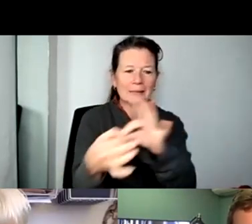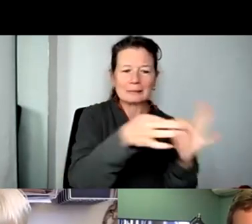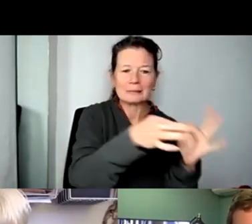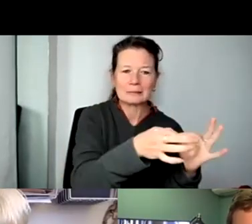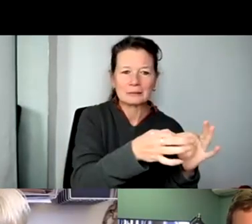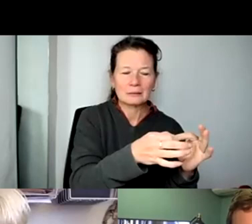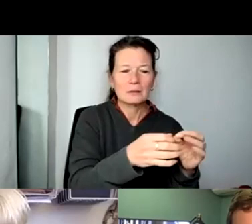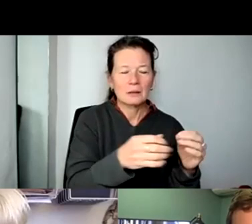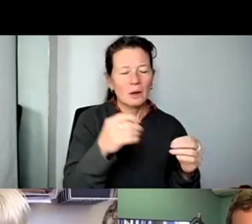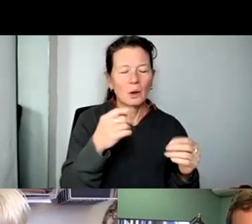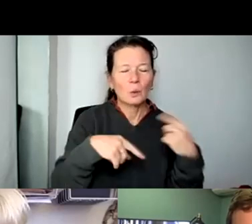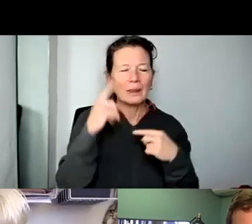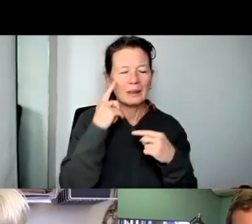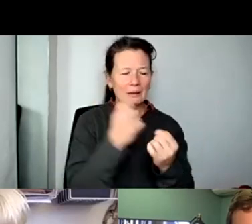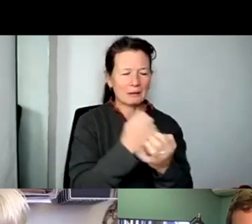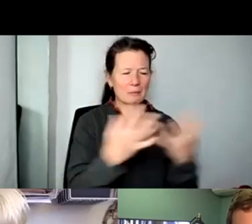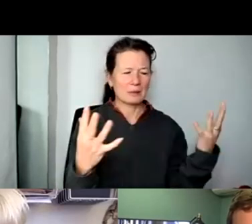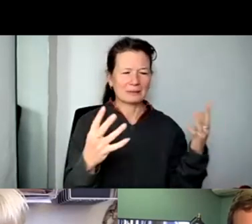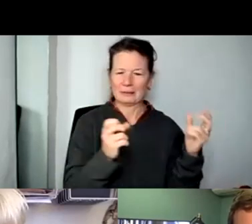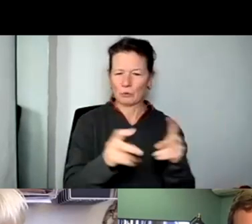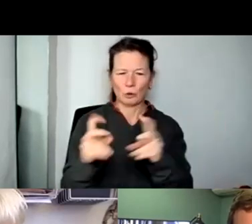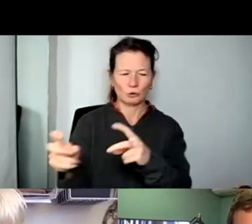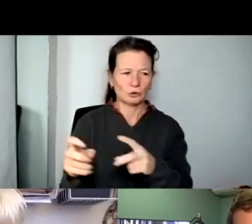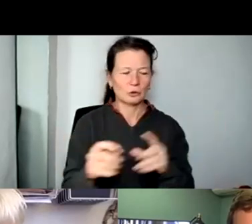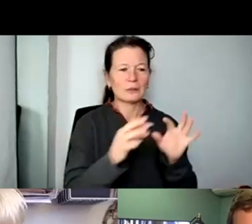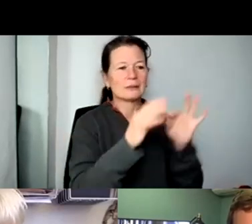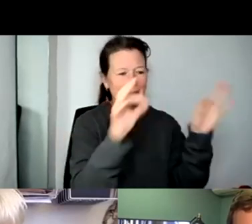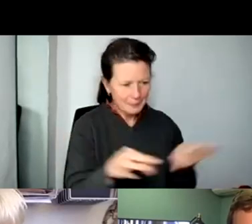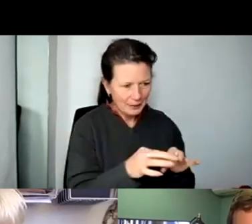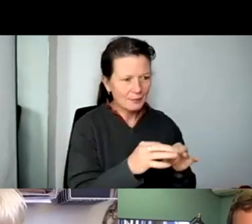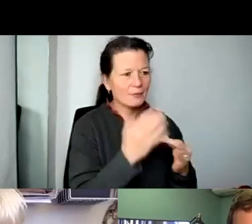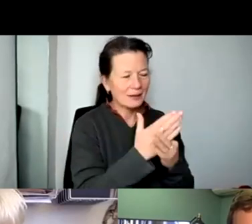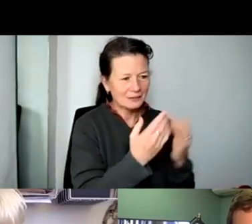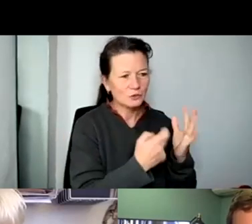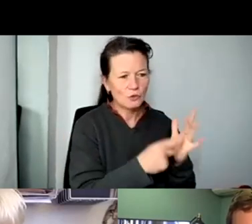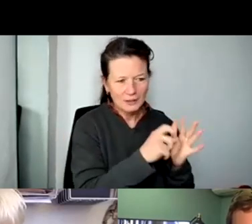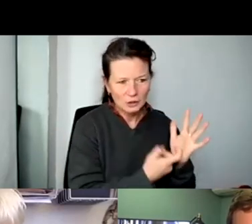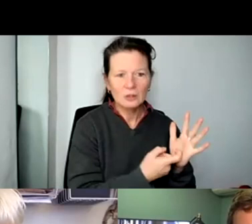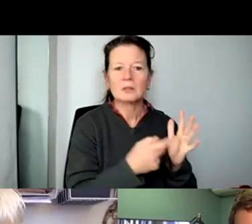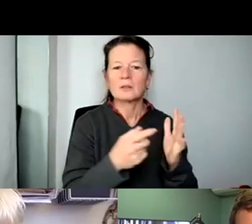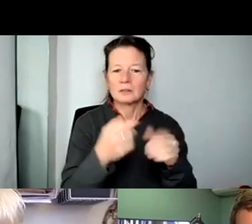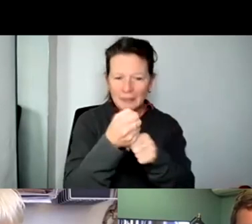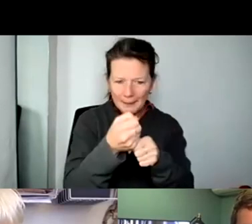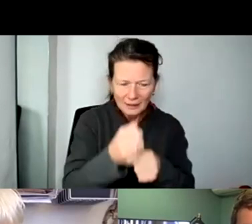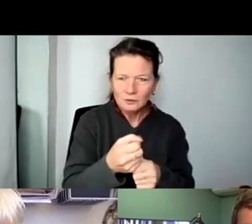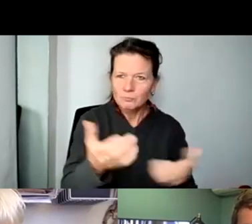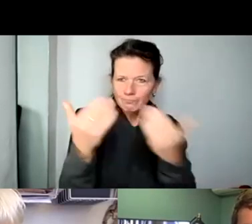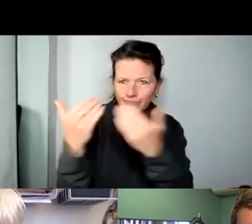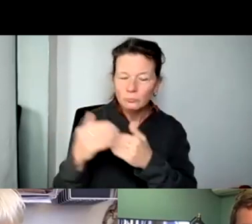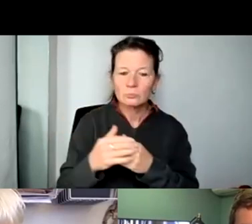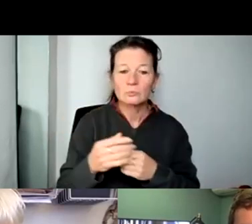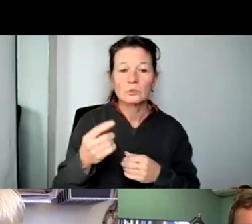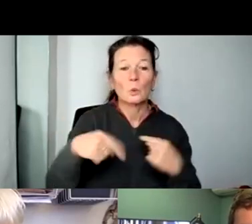it's like a multifaceted approach. It's to try and make it an industry standard. So we're working on that this year.